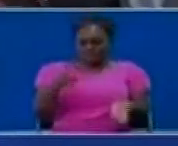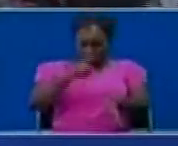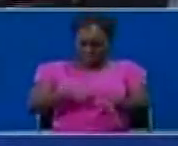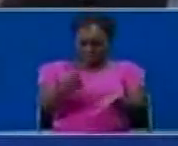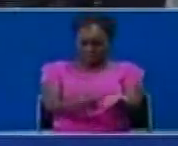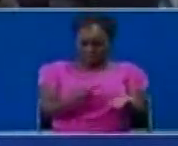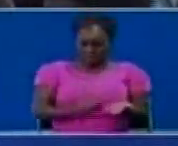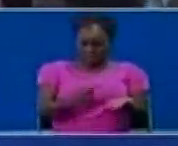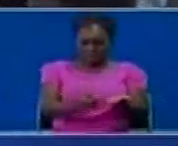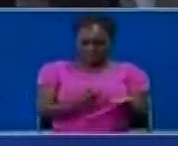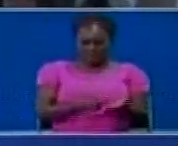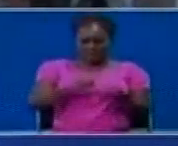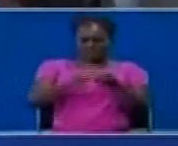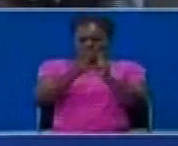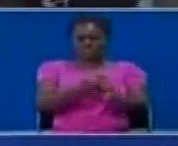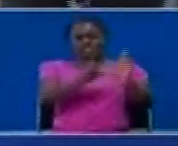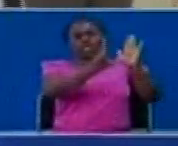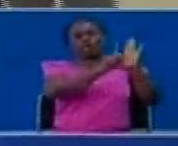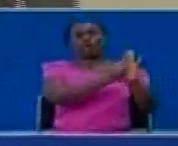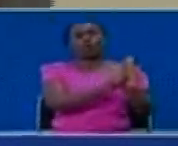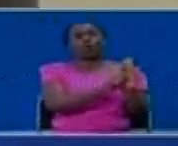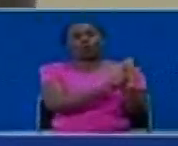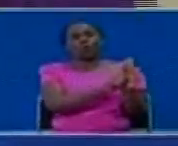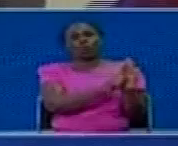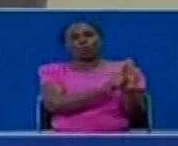the controversial election amendment laws.